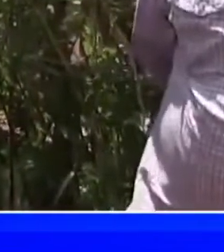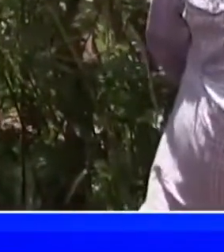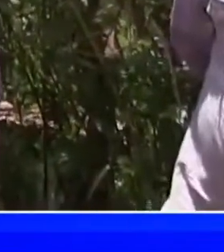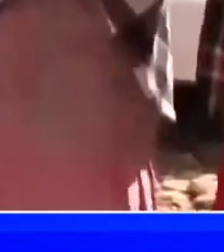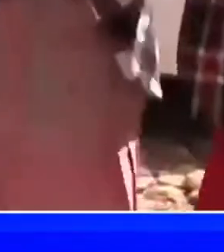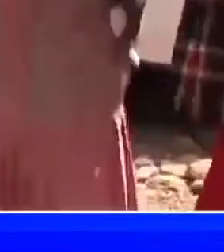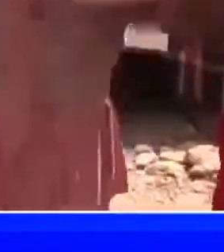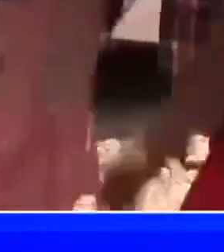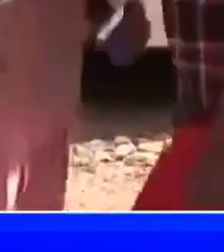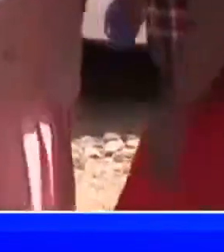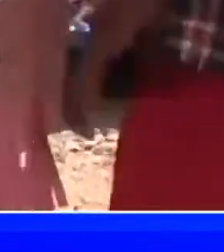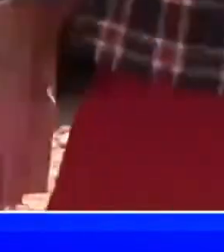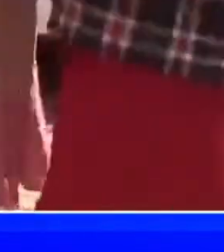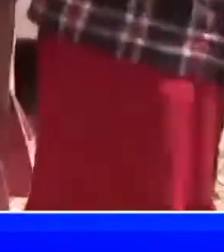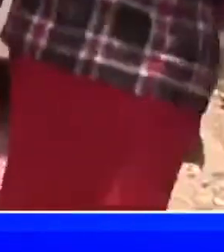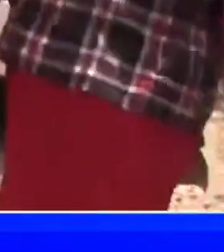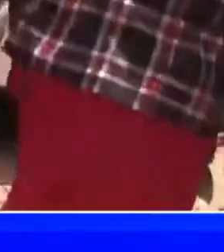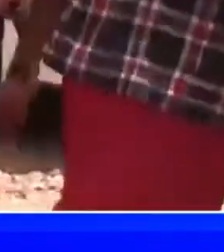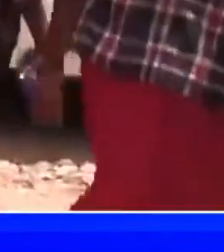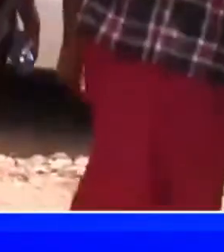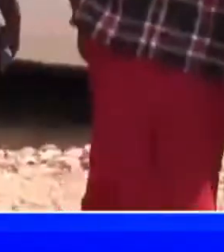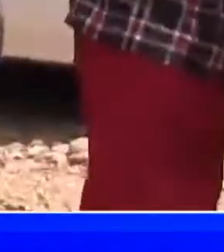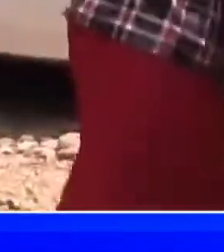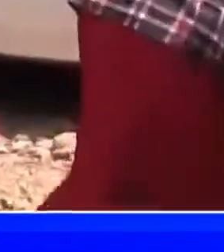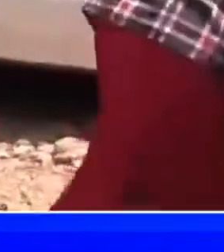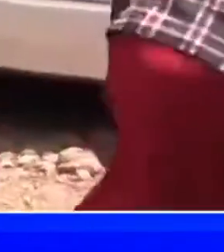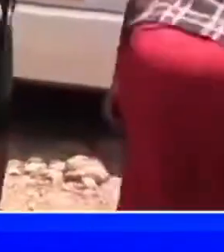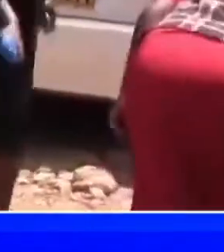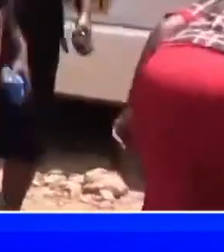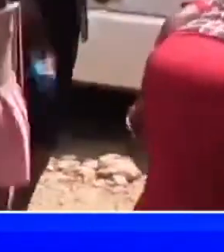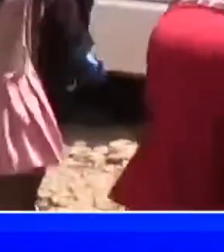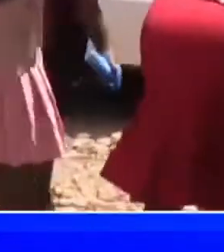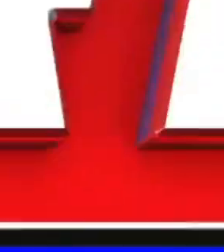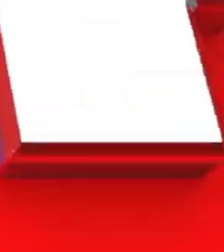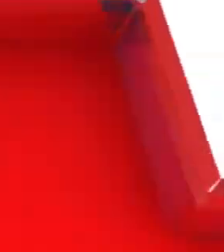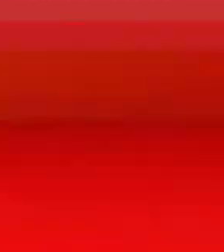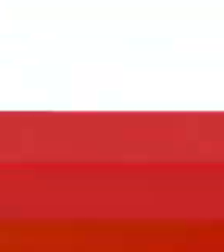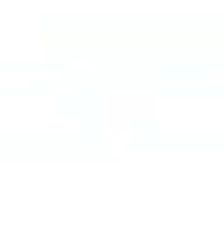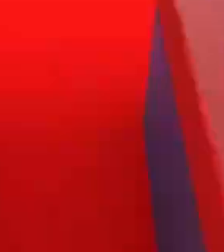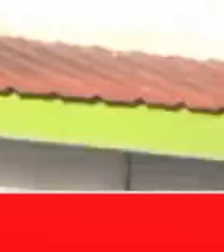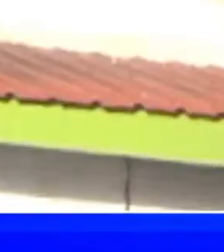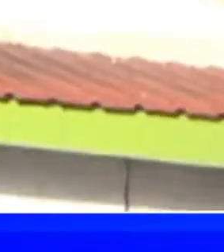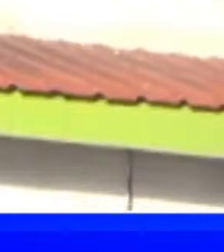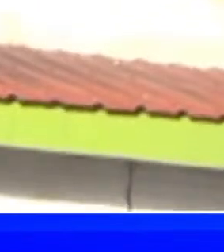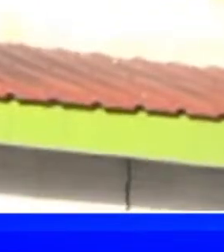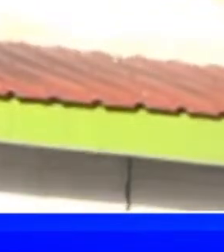will sue President Uhuru Kenyatta over KEMSA reforms.